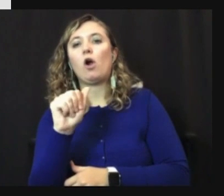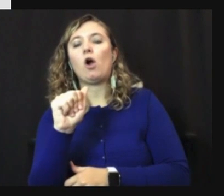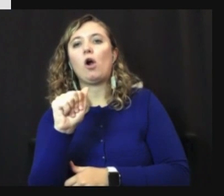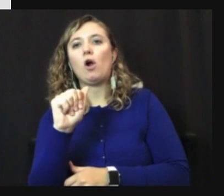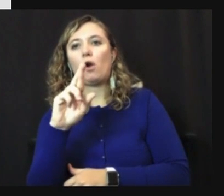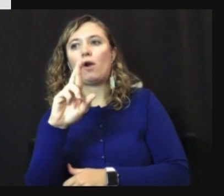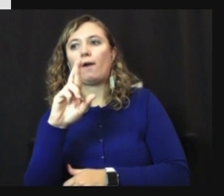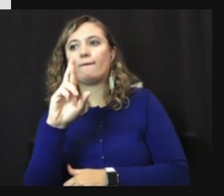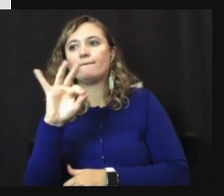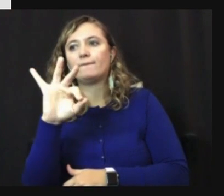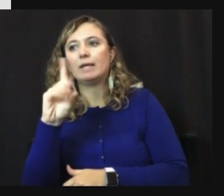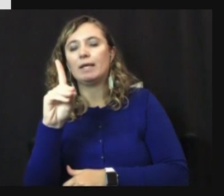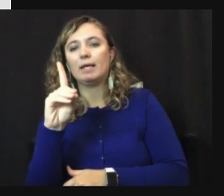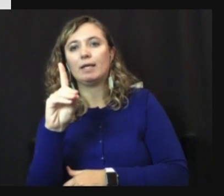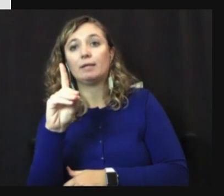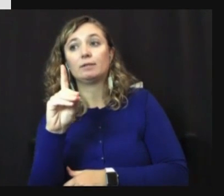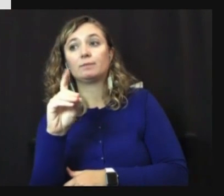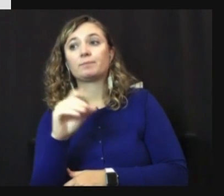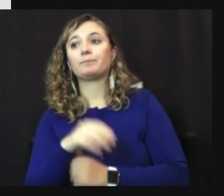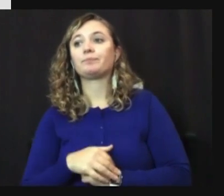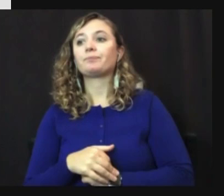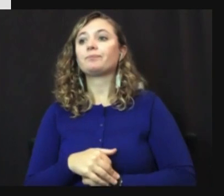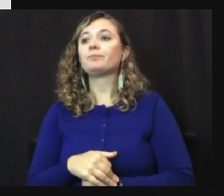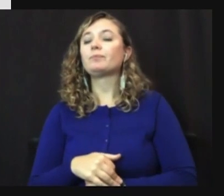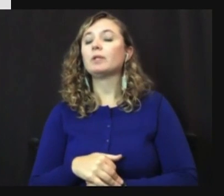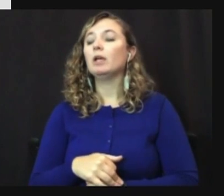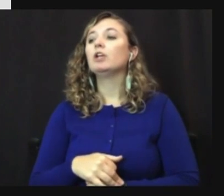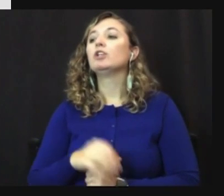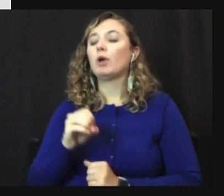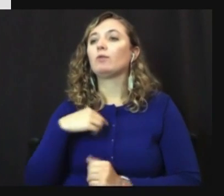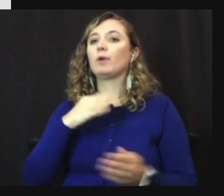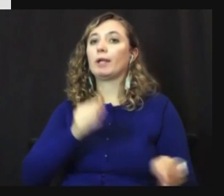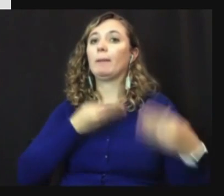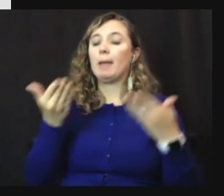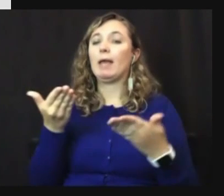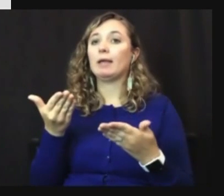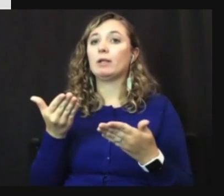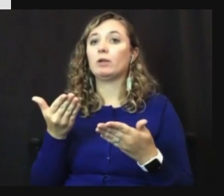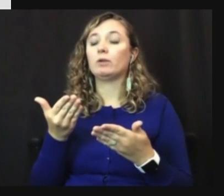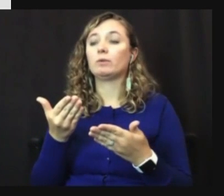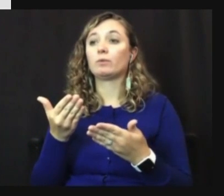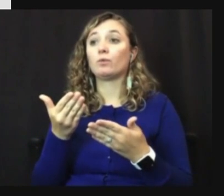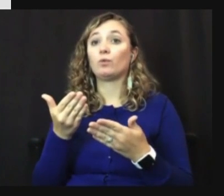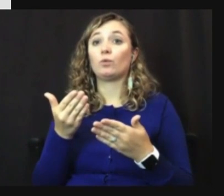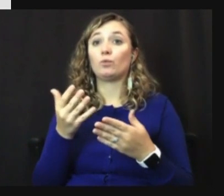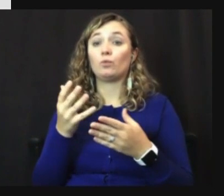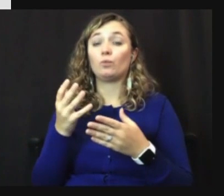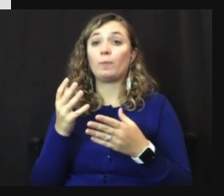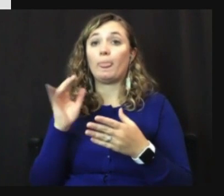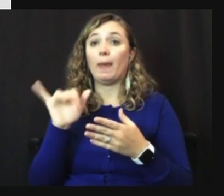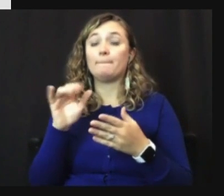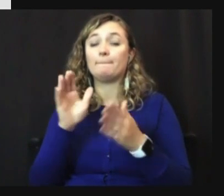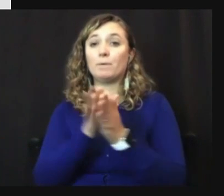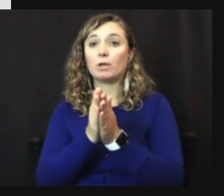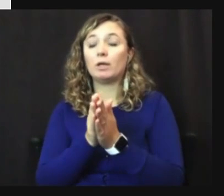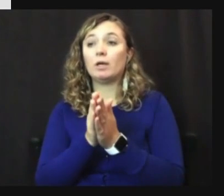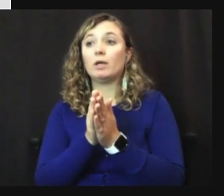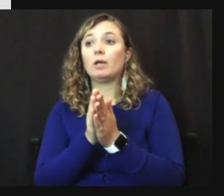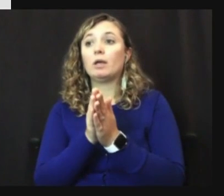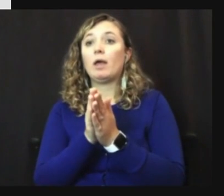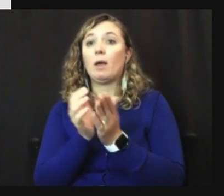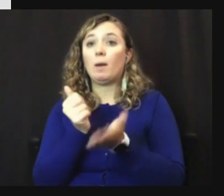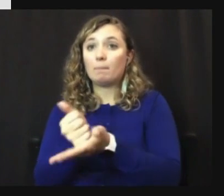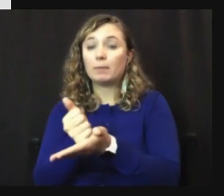recommend the book, Helping Your Child with Extreme Picky Eating, a step-by-step guide for overcoming selective